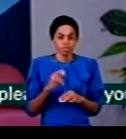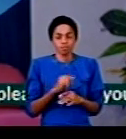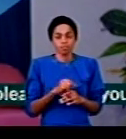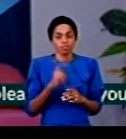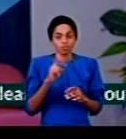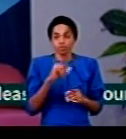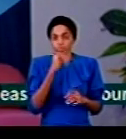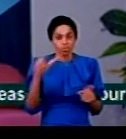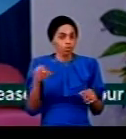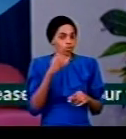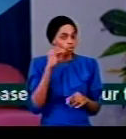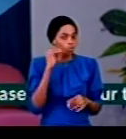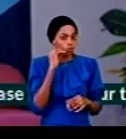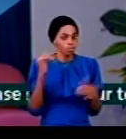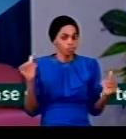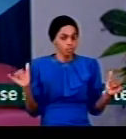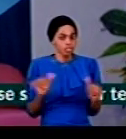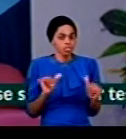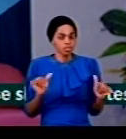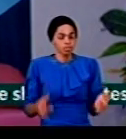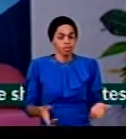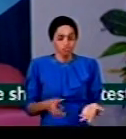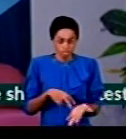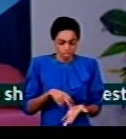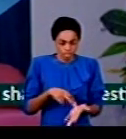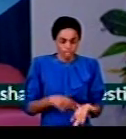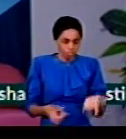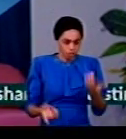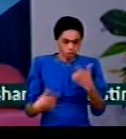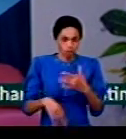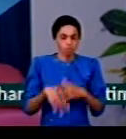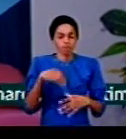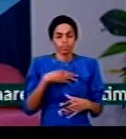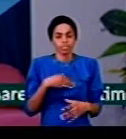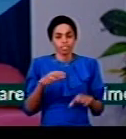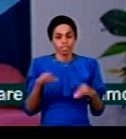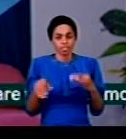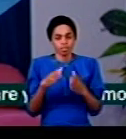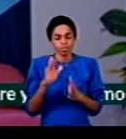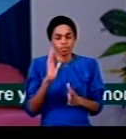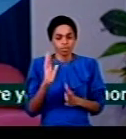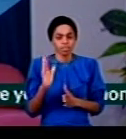quietly. Come with praising the Lord.